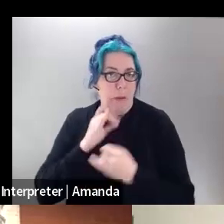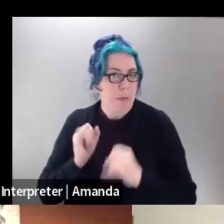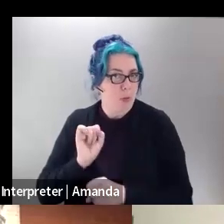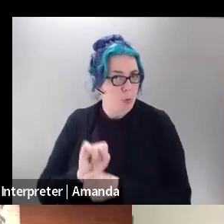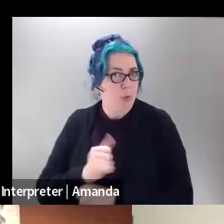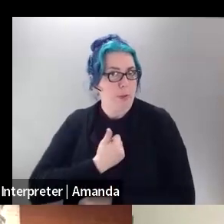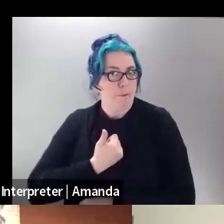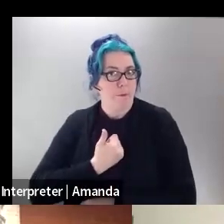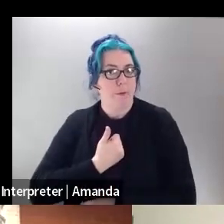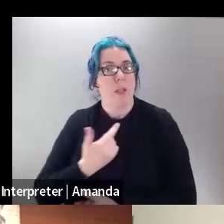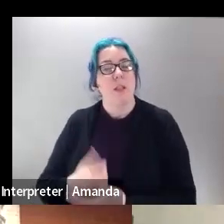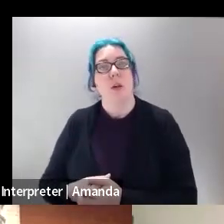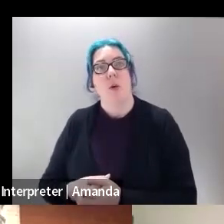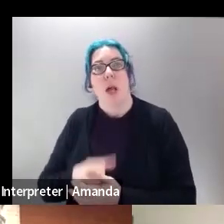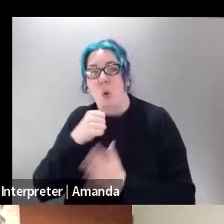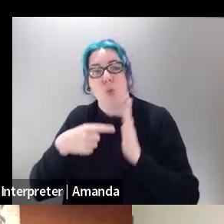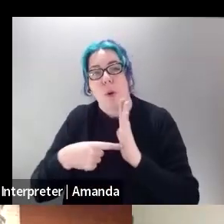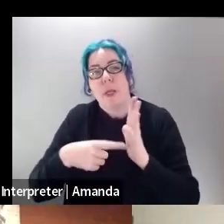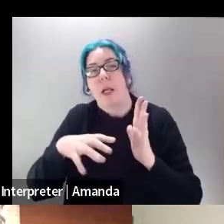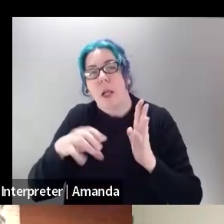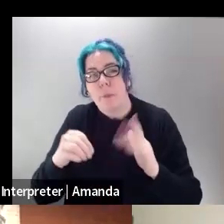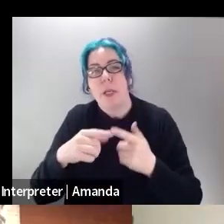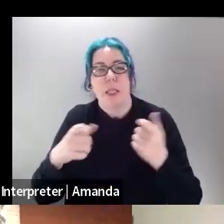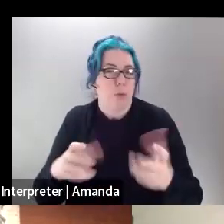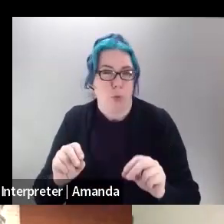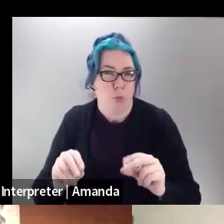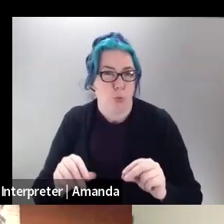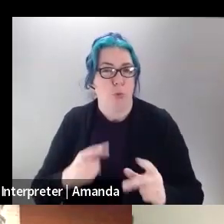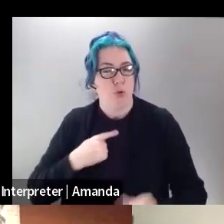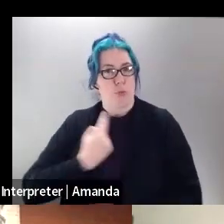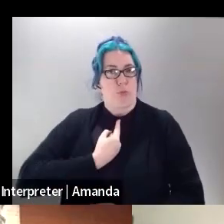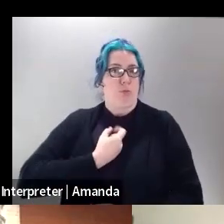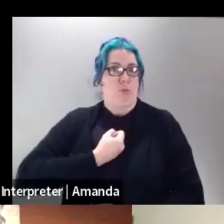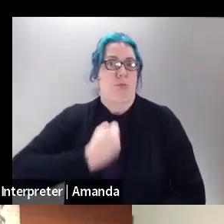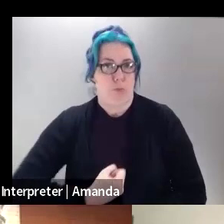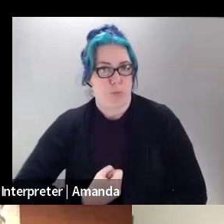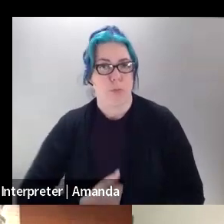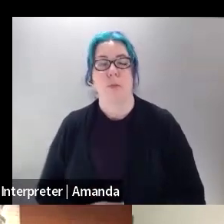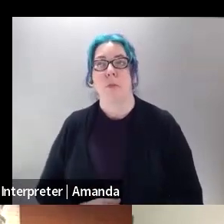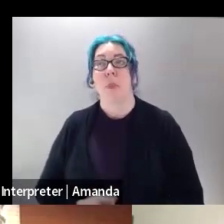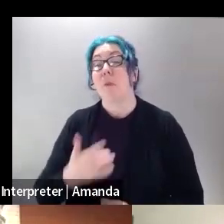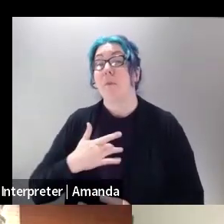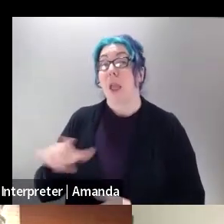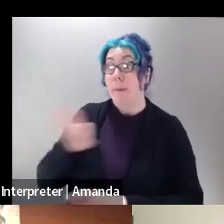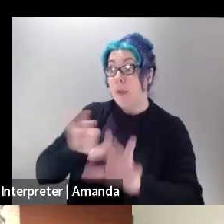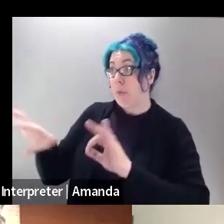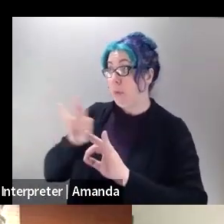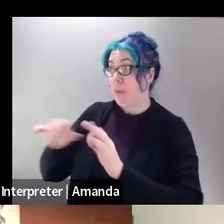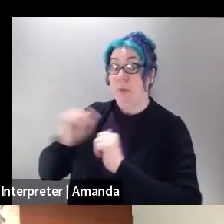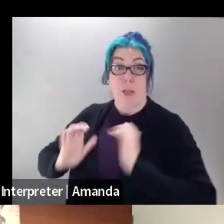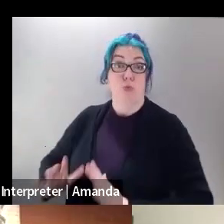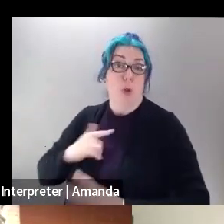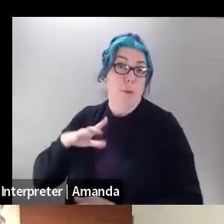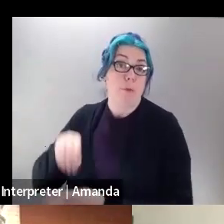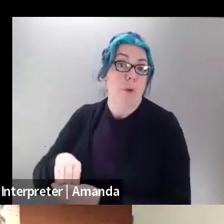institutional spaces. So I don't always know. I mean, I'm involved in the casting process, but I don't always like know what has